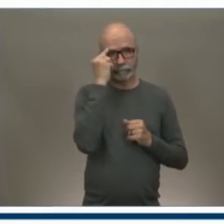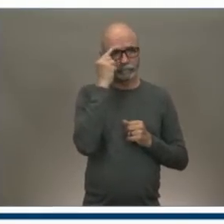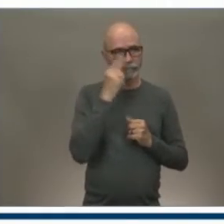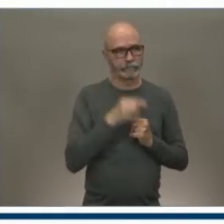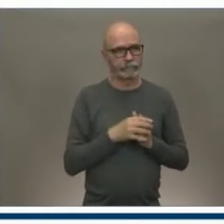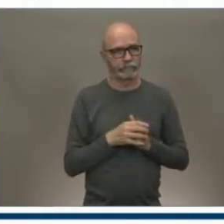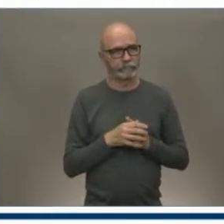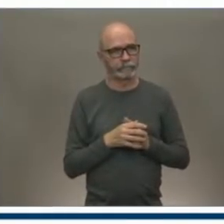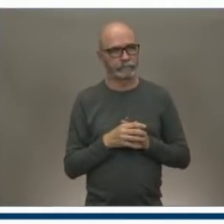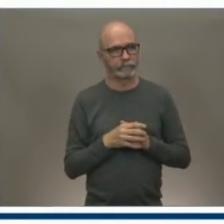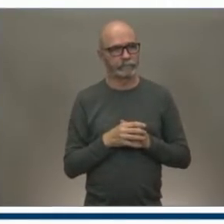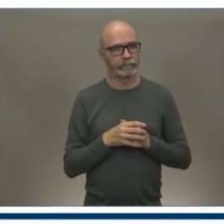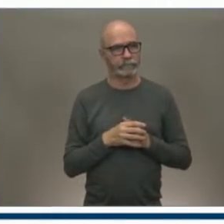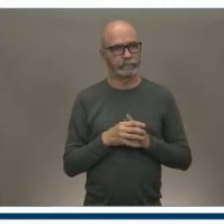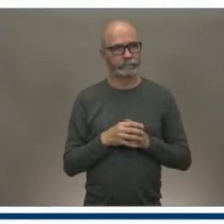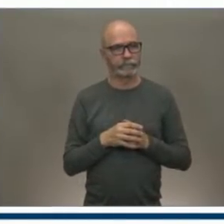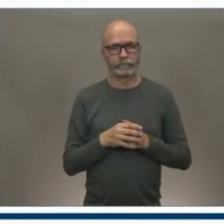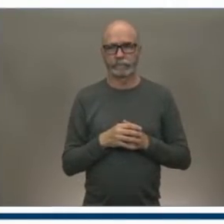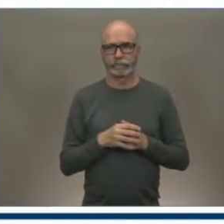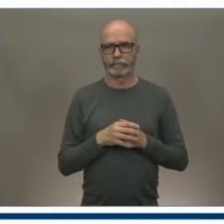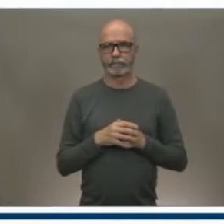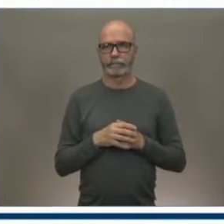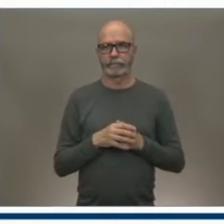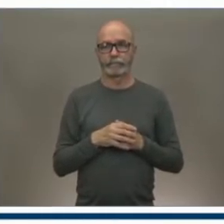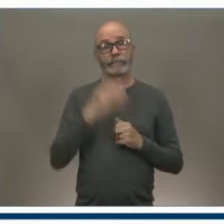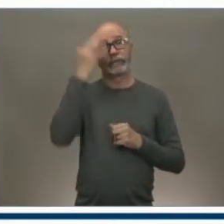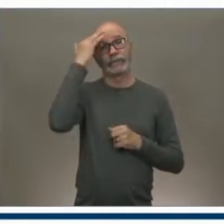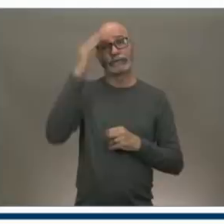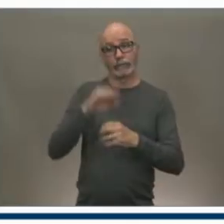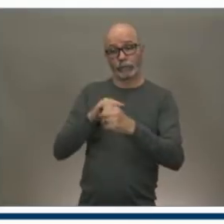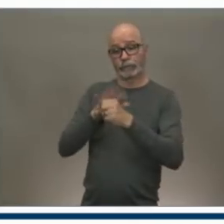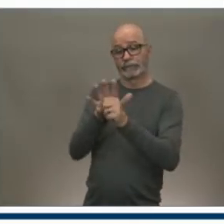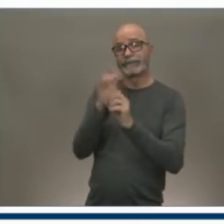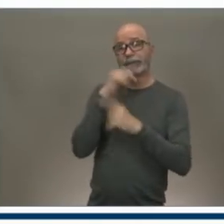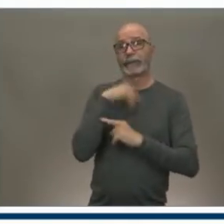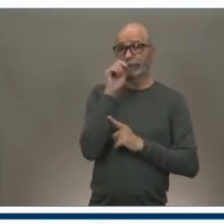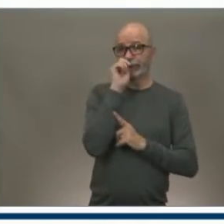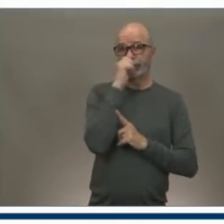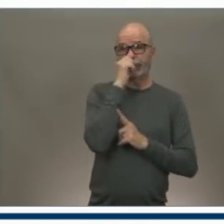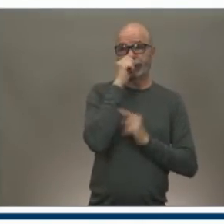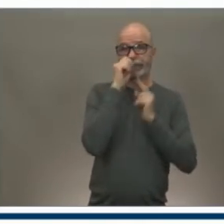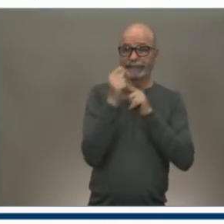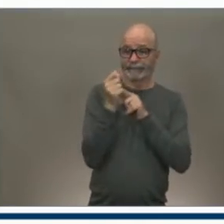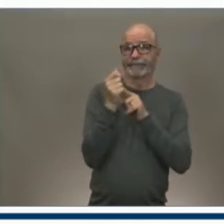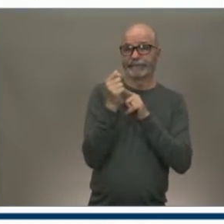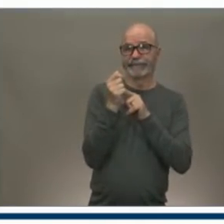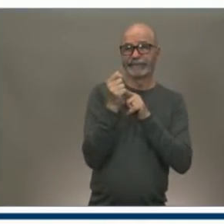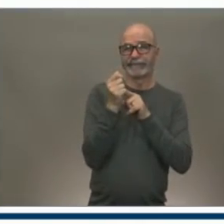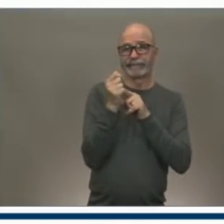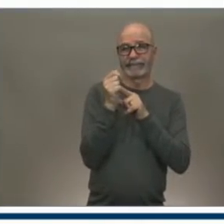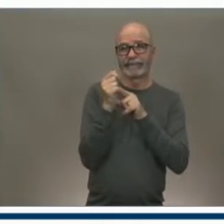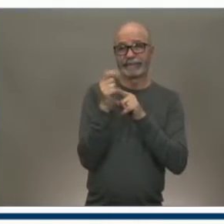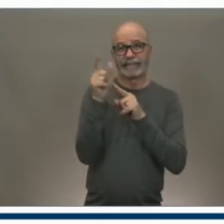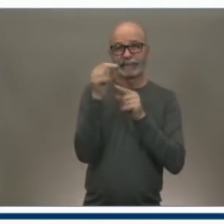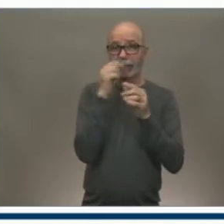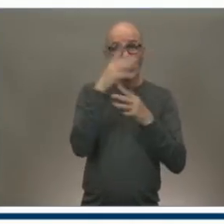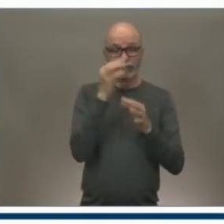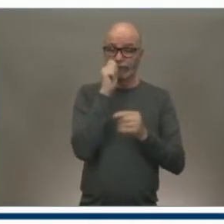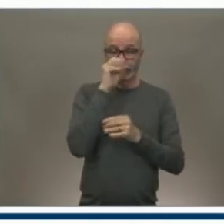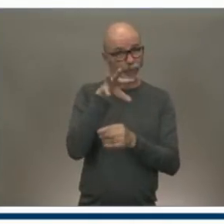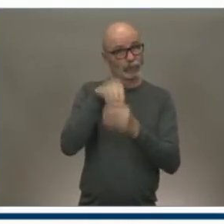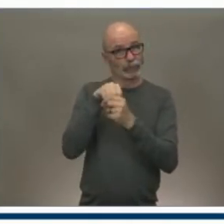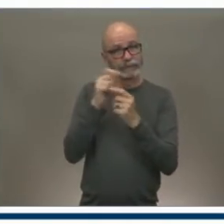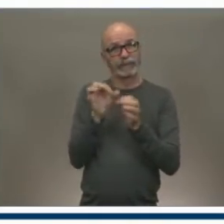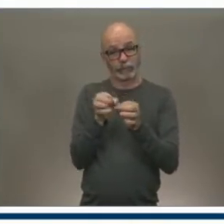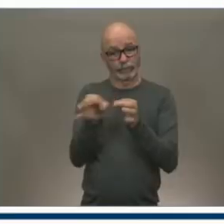tell me if every COVID test result is being checked for the strain, or what are for the variant, or what criteria